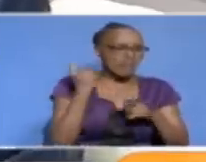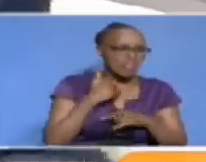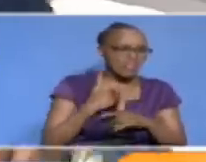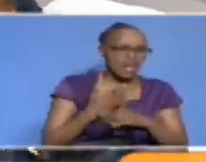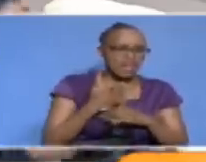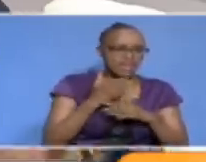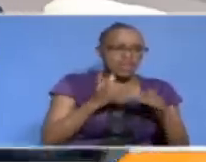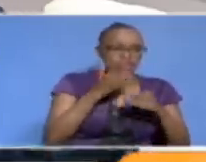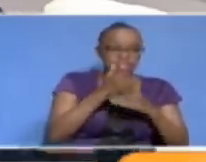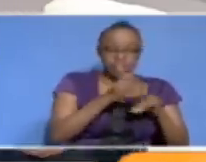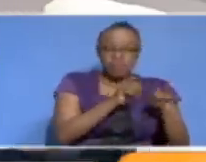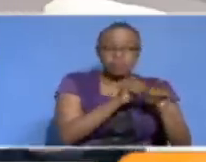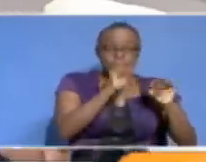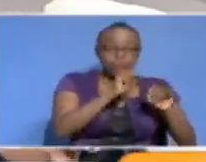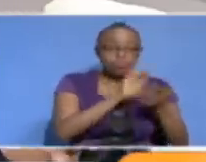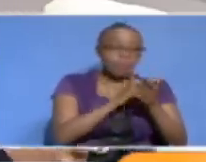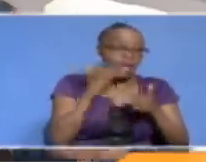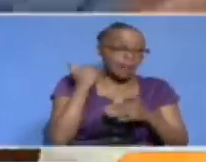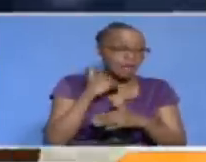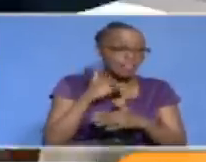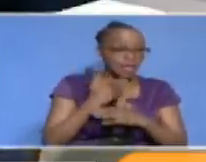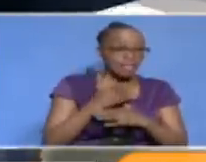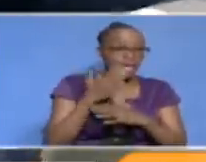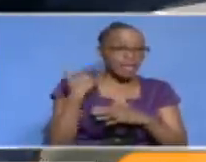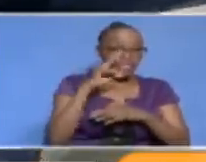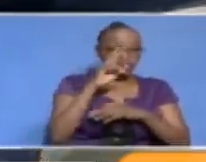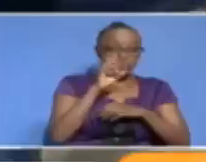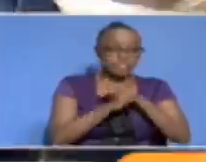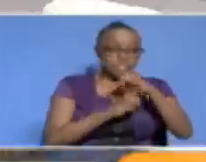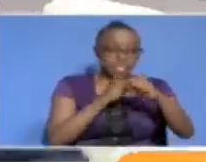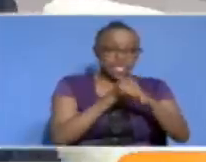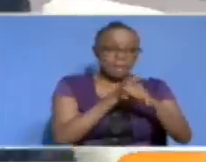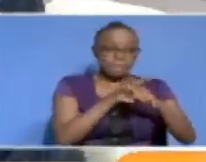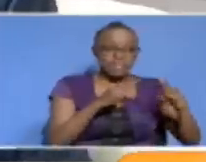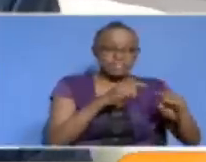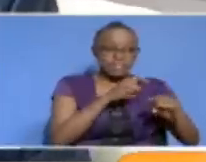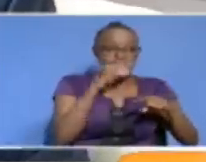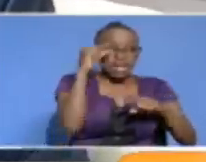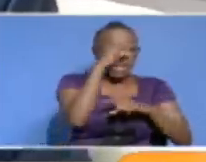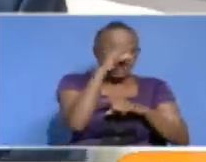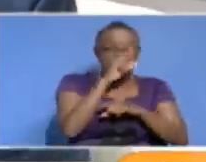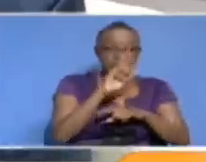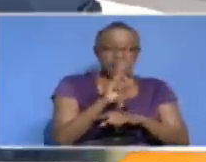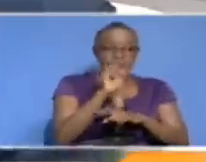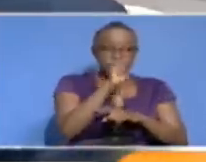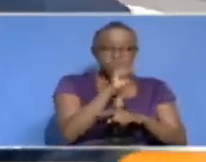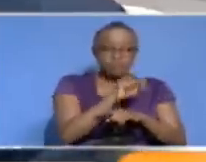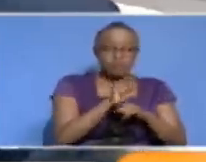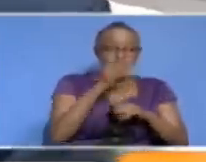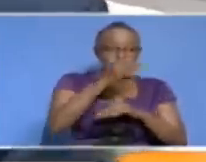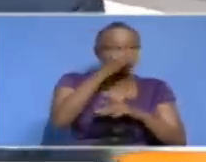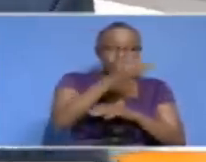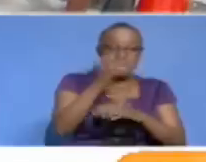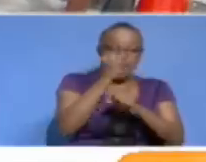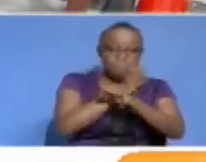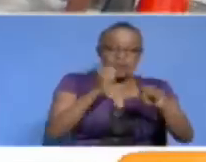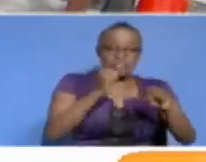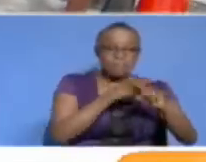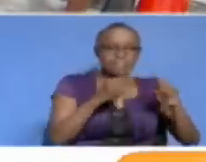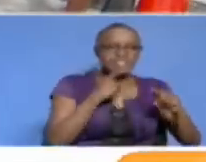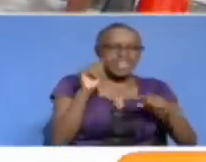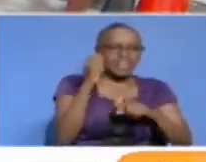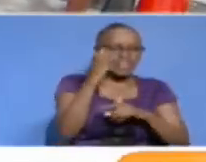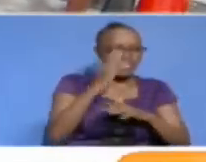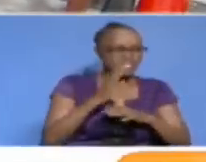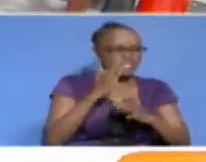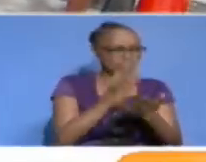what's the next step? You can be a mkora, yeah. Jeff, last 20 years. But today you are the governor of Nairobi. You can be official president of this country. So do you say but it, tell Kenyans the